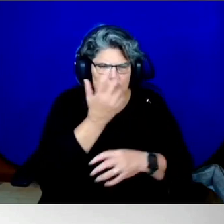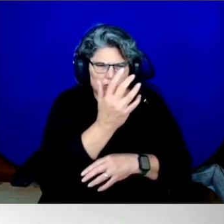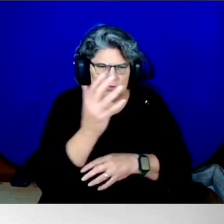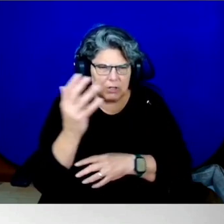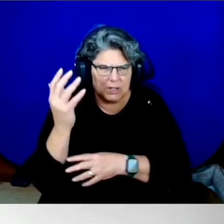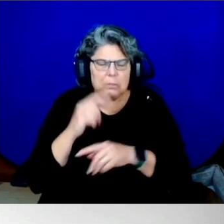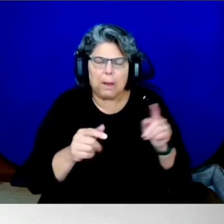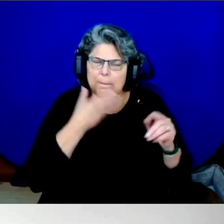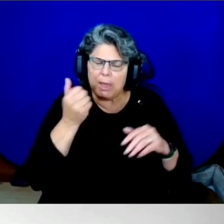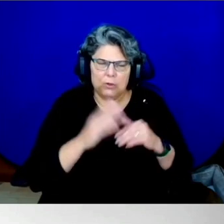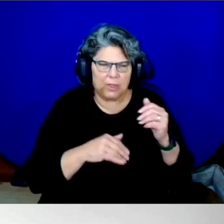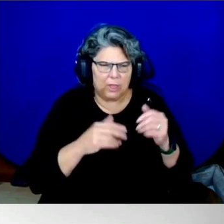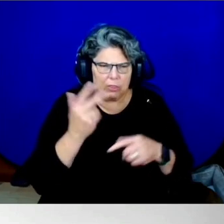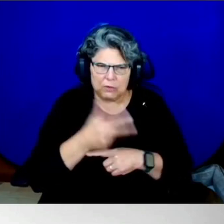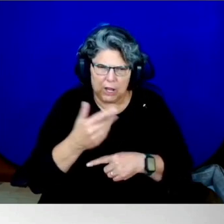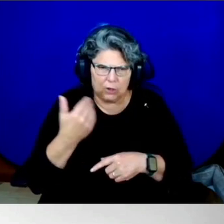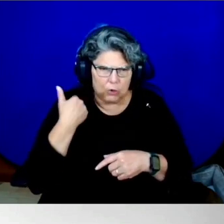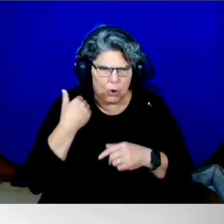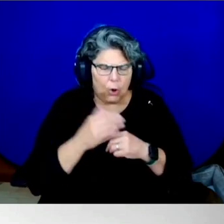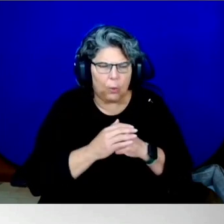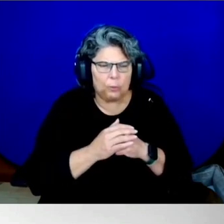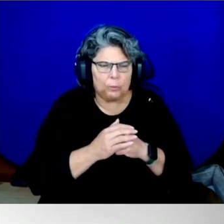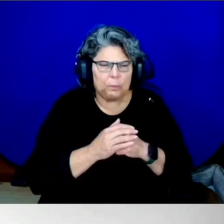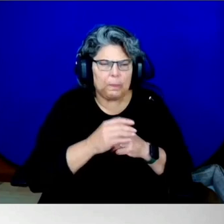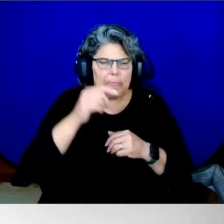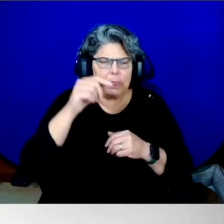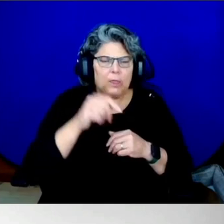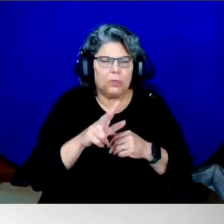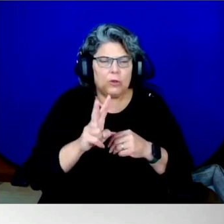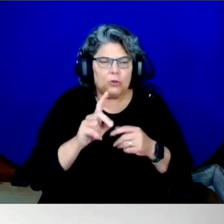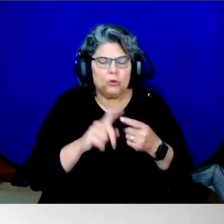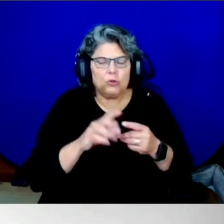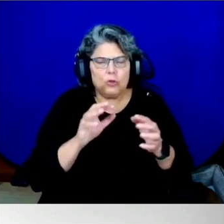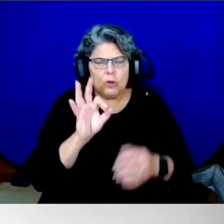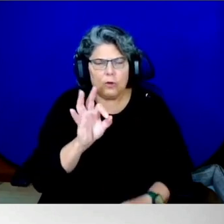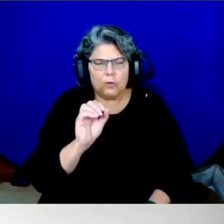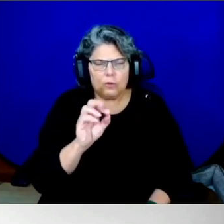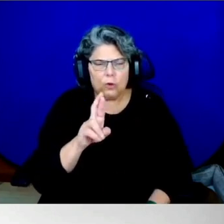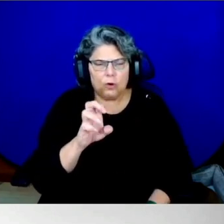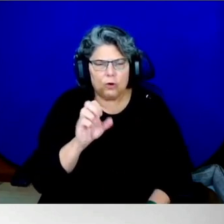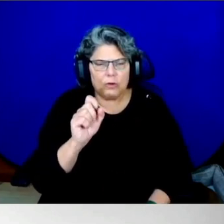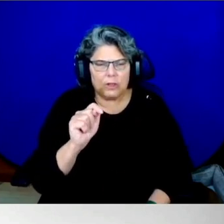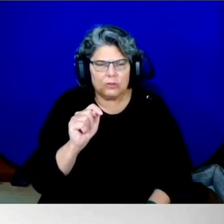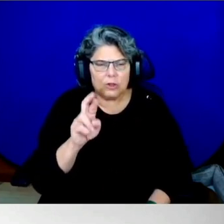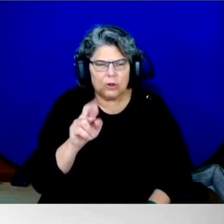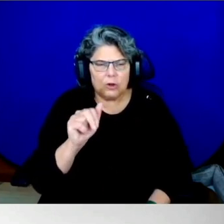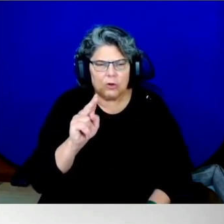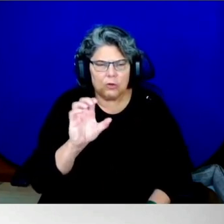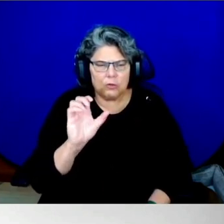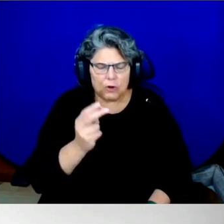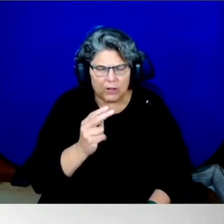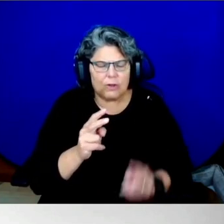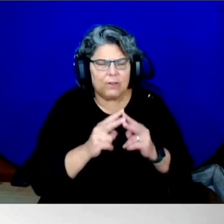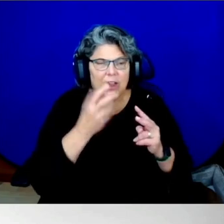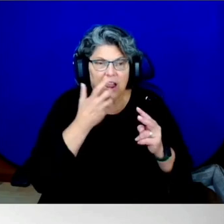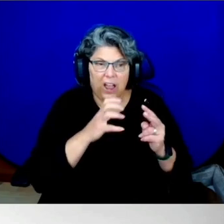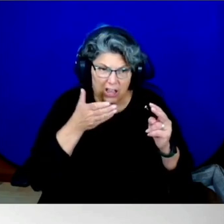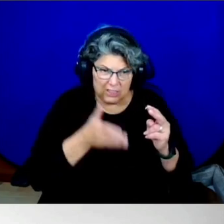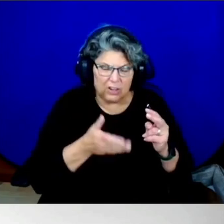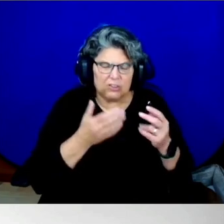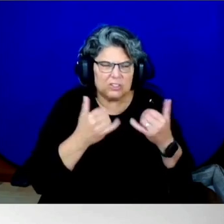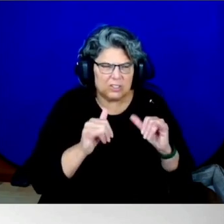And then as we progress further down Highway 32 in towards the Forest Ranch area, again, we have a lot of heat interior. Those